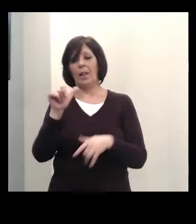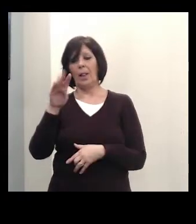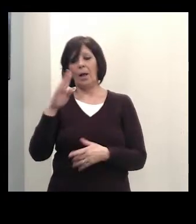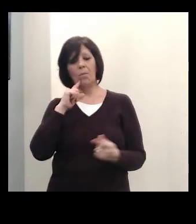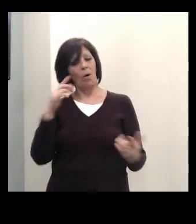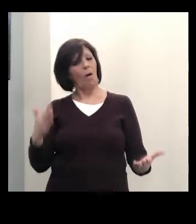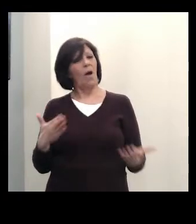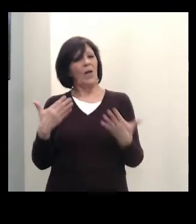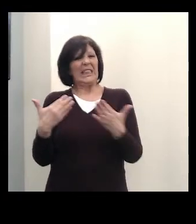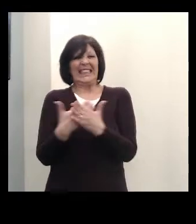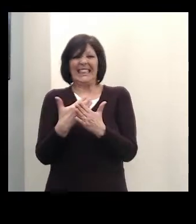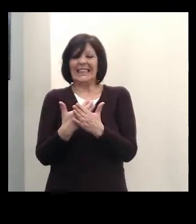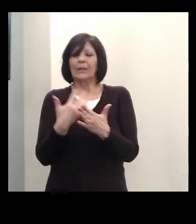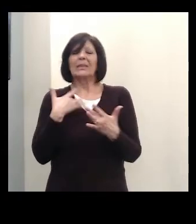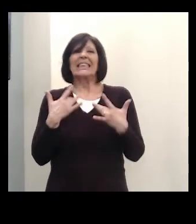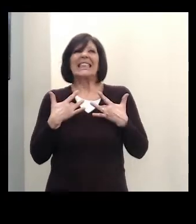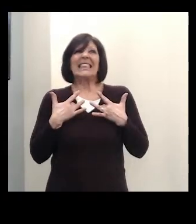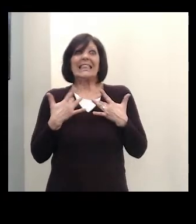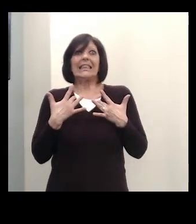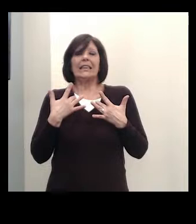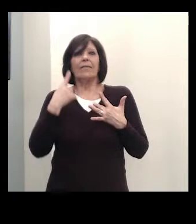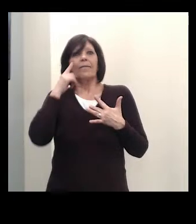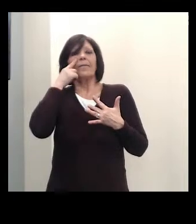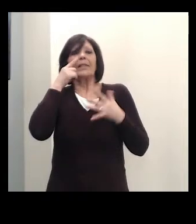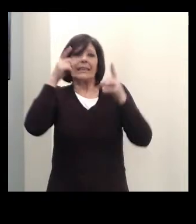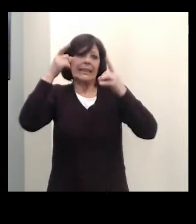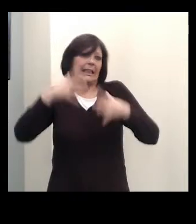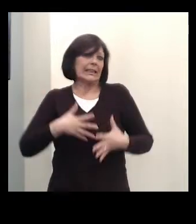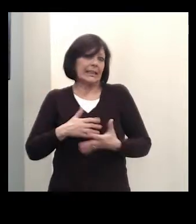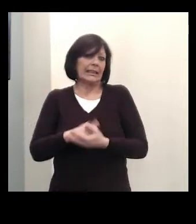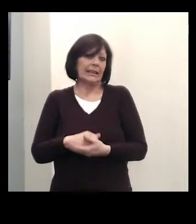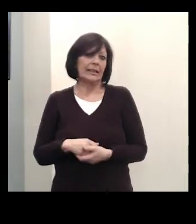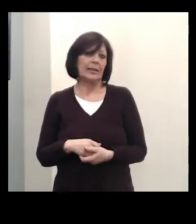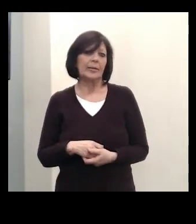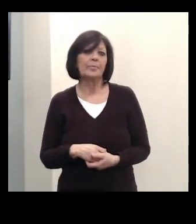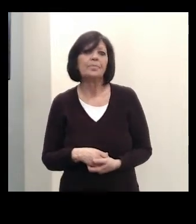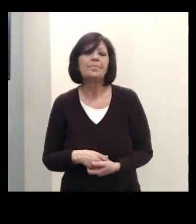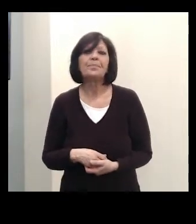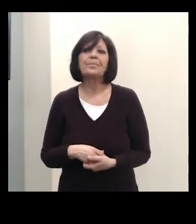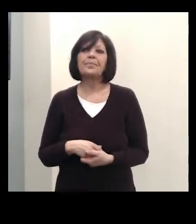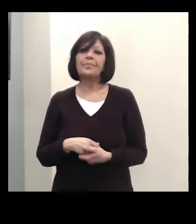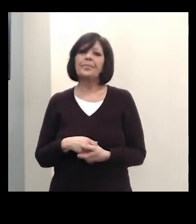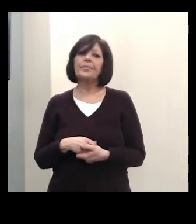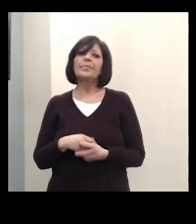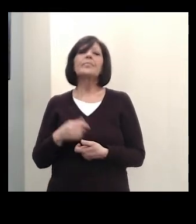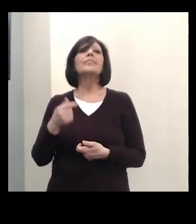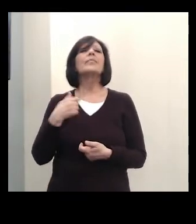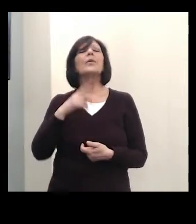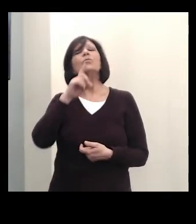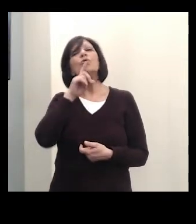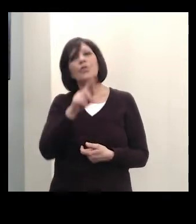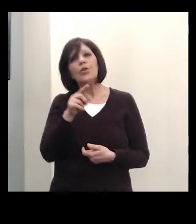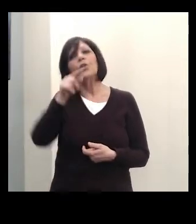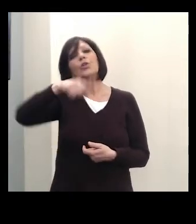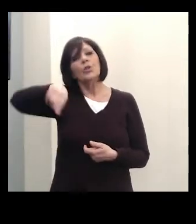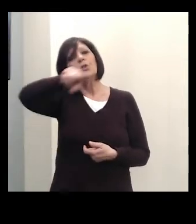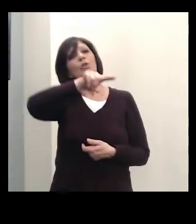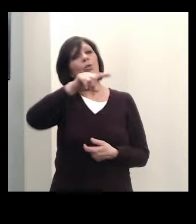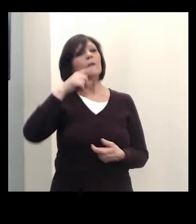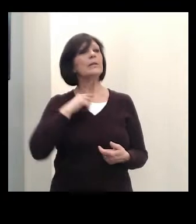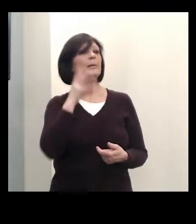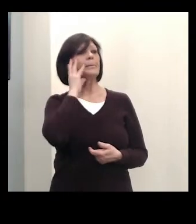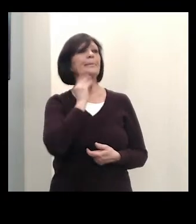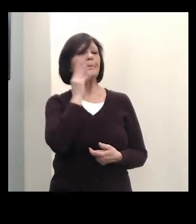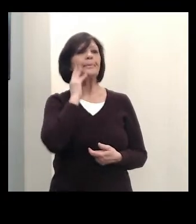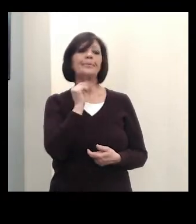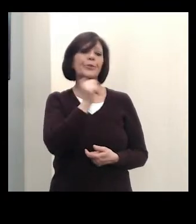most sensitive COVID-19 diagnostic tests available in the United States. I'm sure that you've had experiences, either